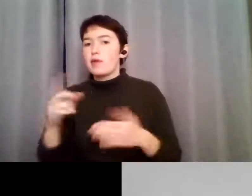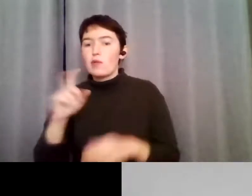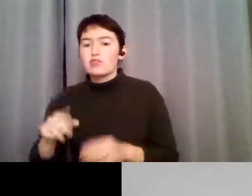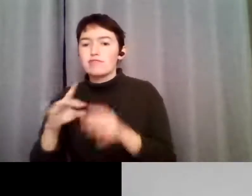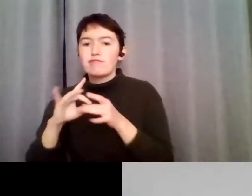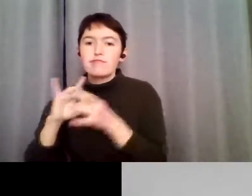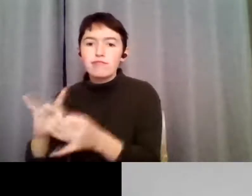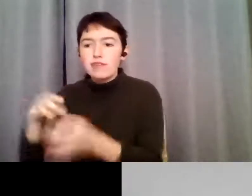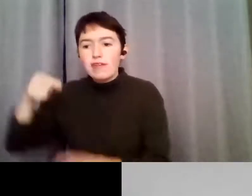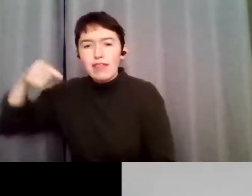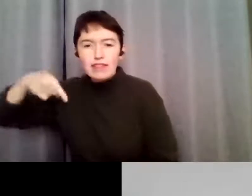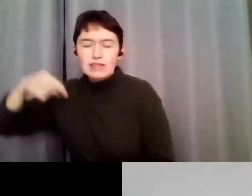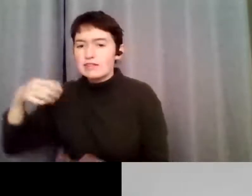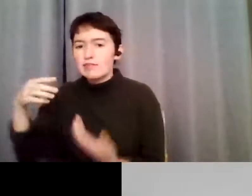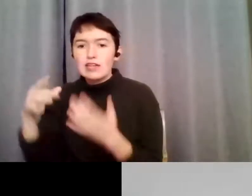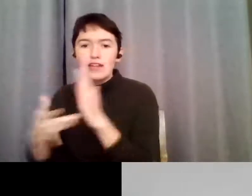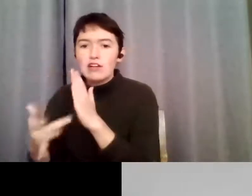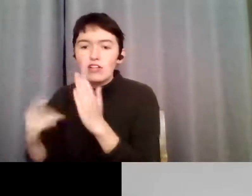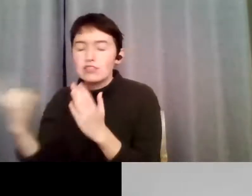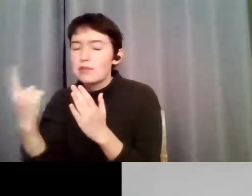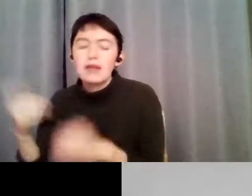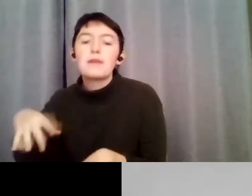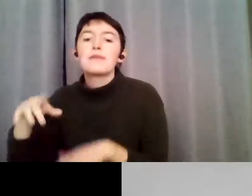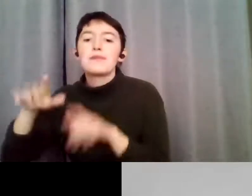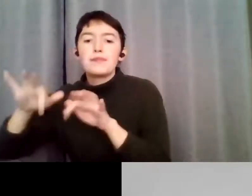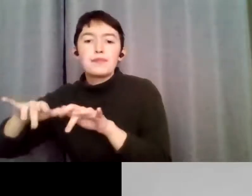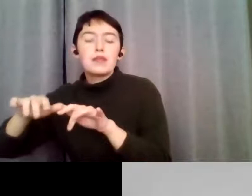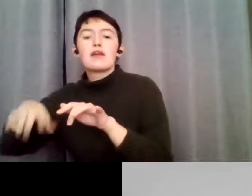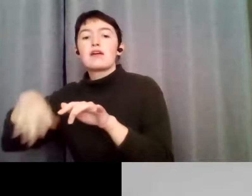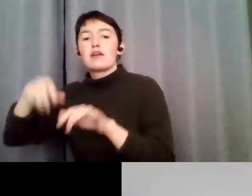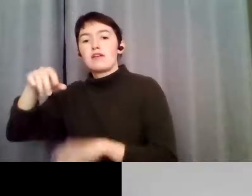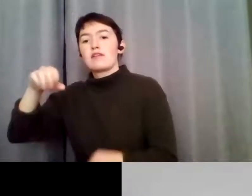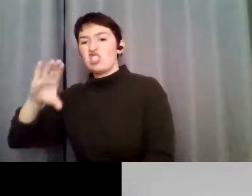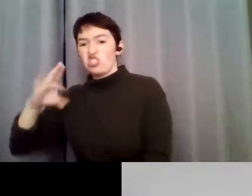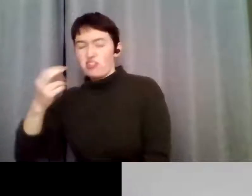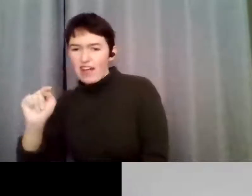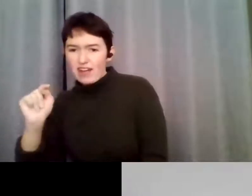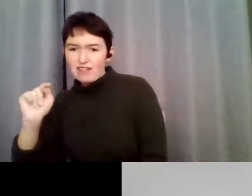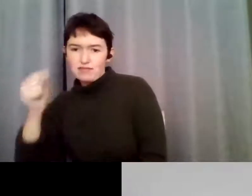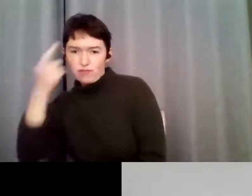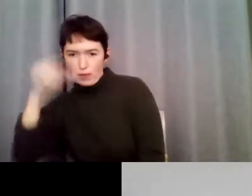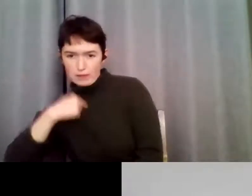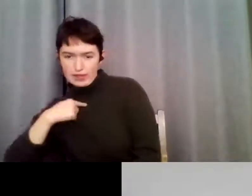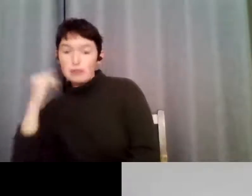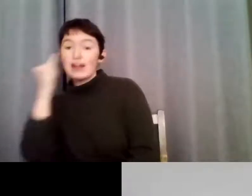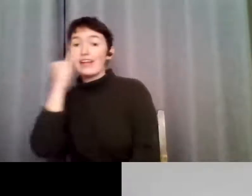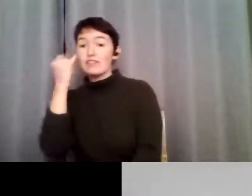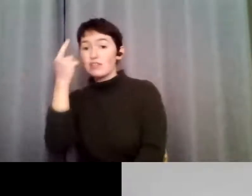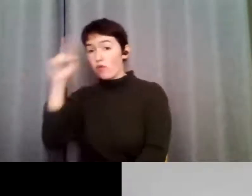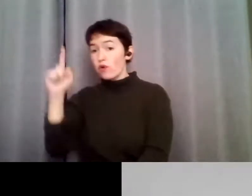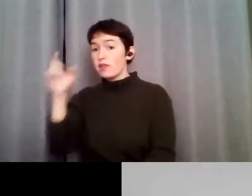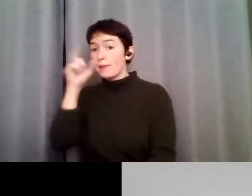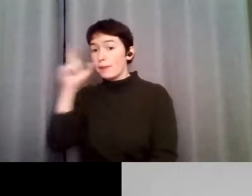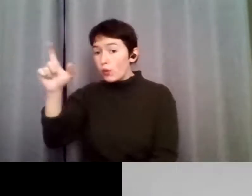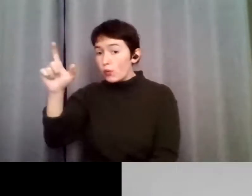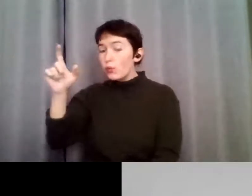chat. But if it's a question about the moon, put them in the Q&A so it's easy for us to keep track of where they're all going. Yeah, at this point,